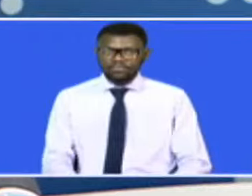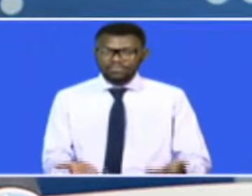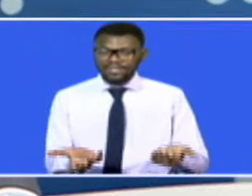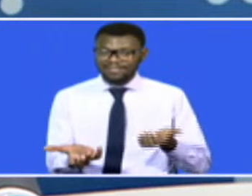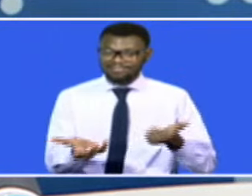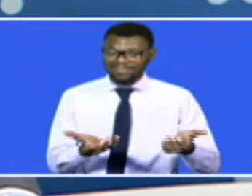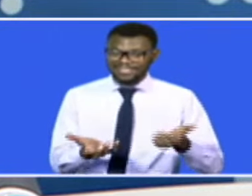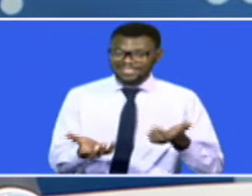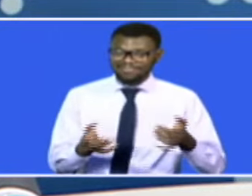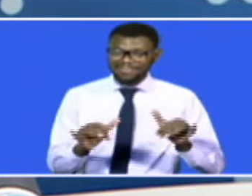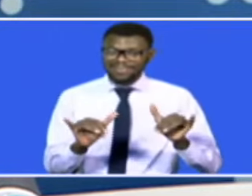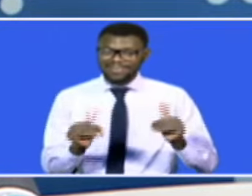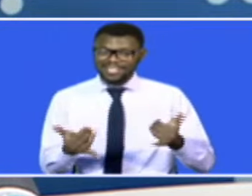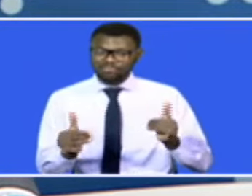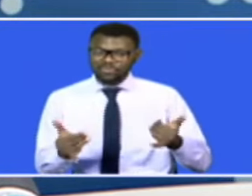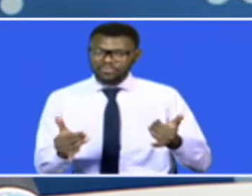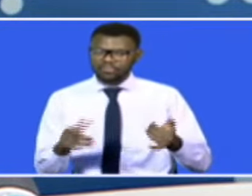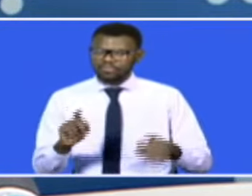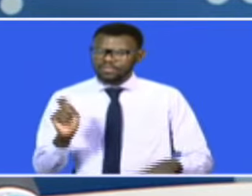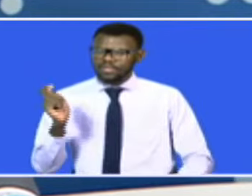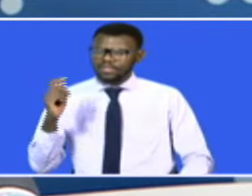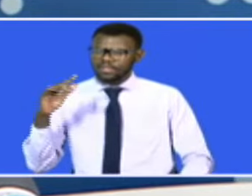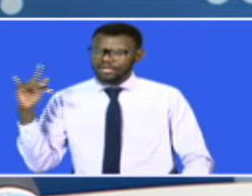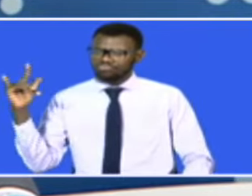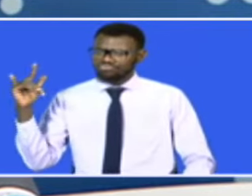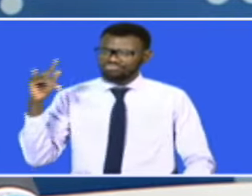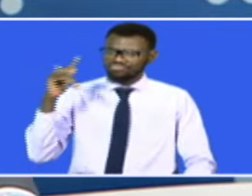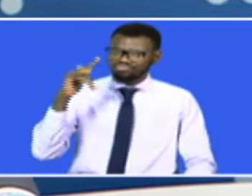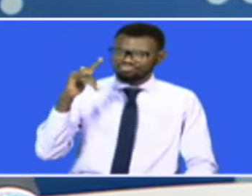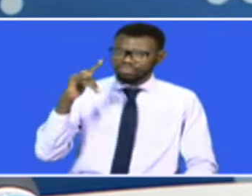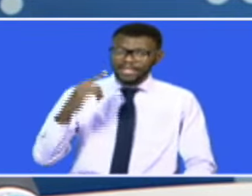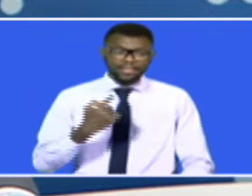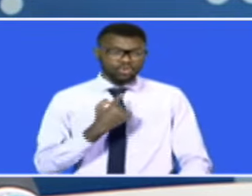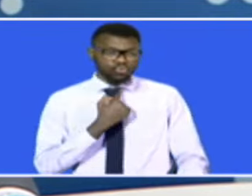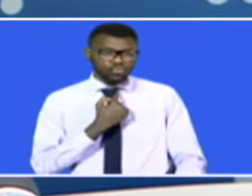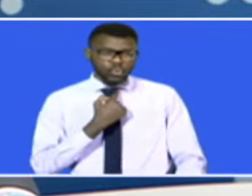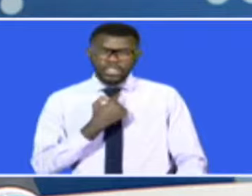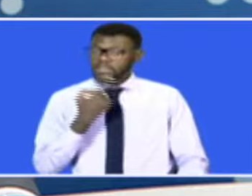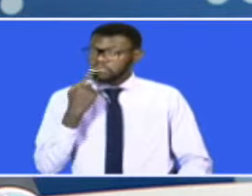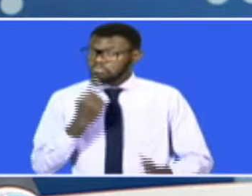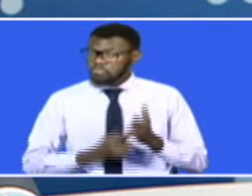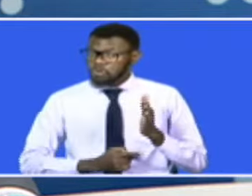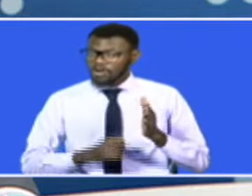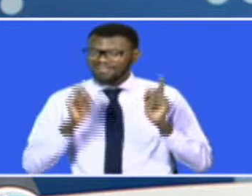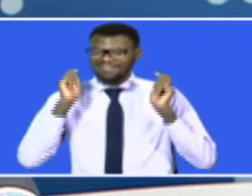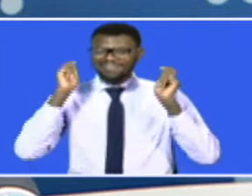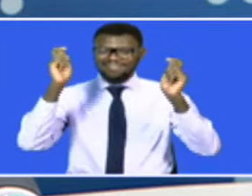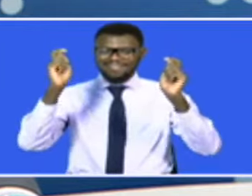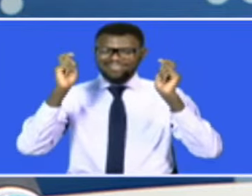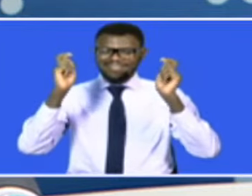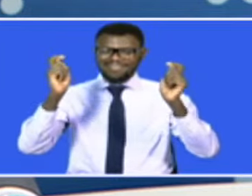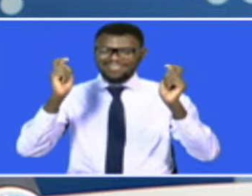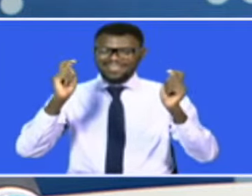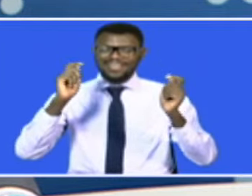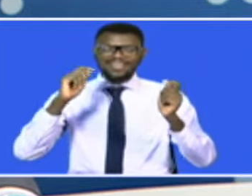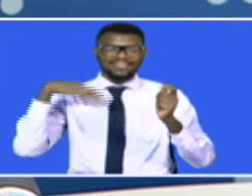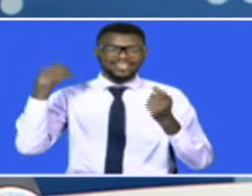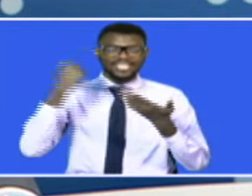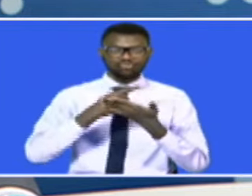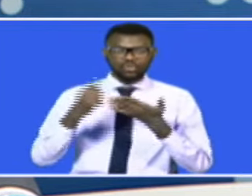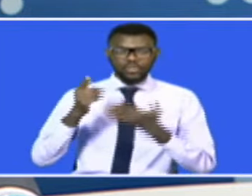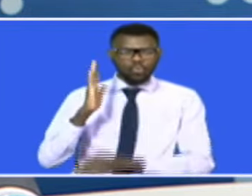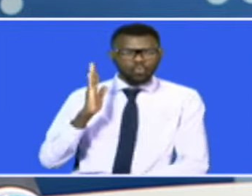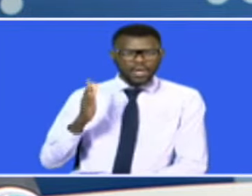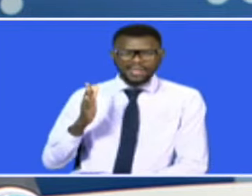business news now, where the Kenya Aviation Union has said it will go on strike starting early next week to protest the